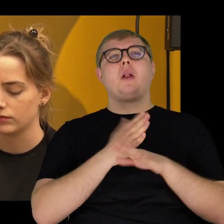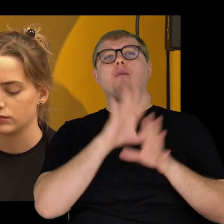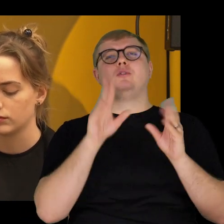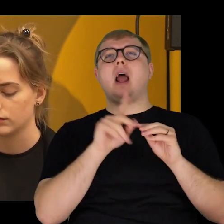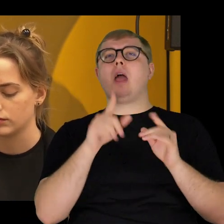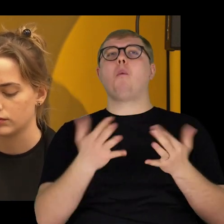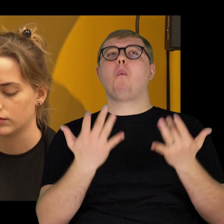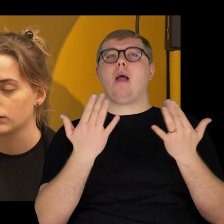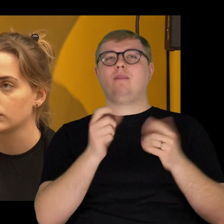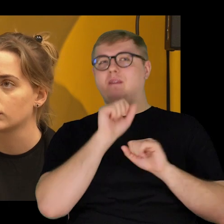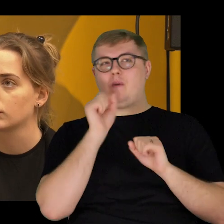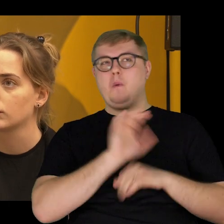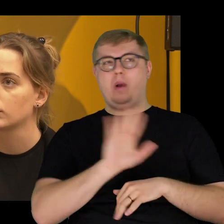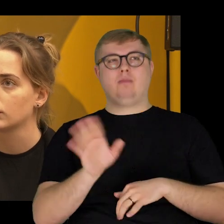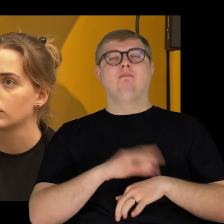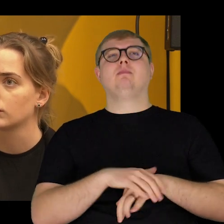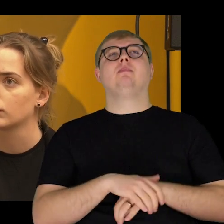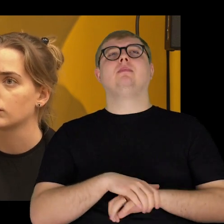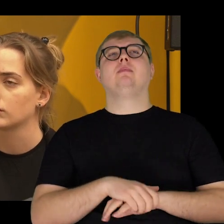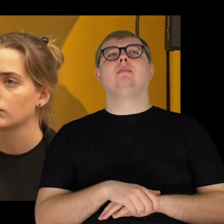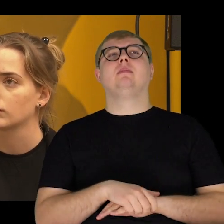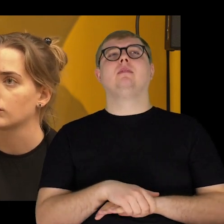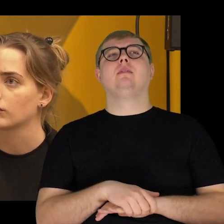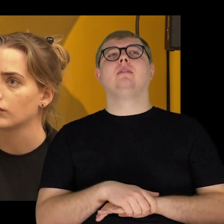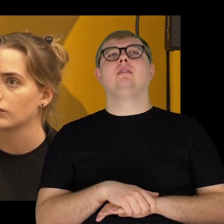them somehow. Mm.